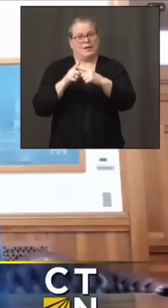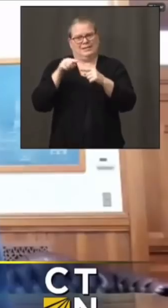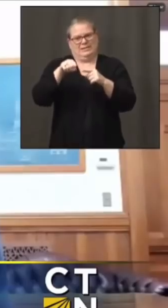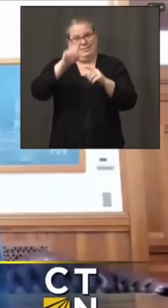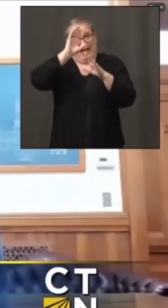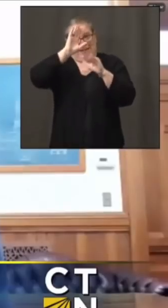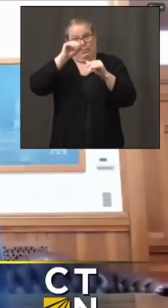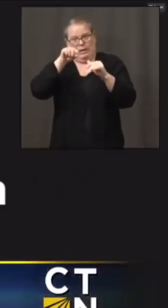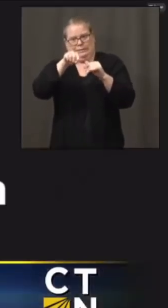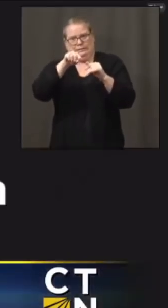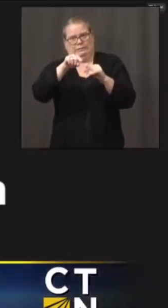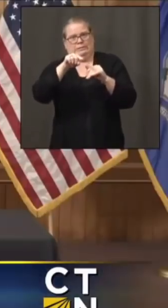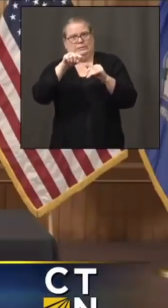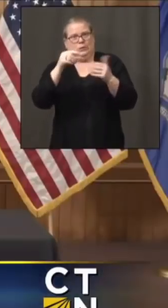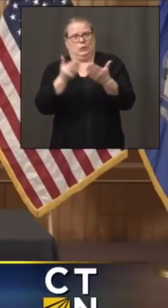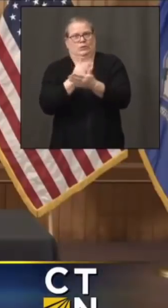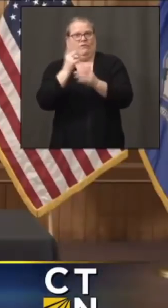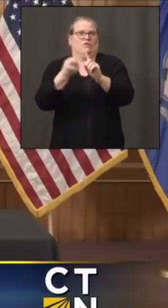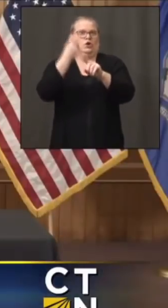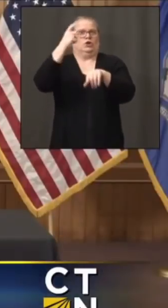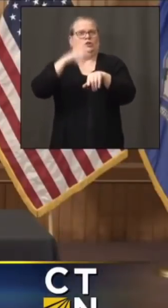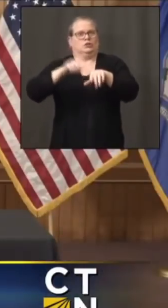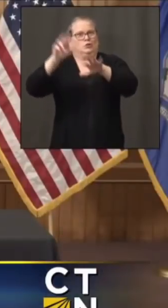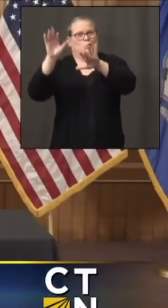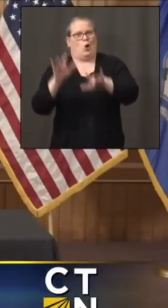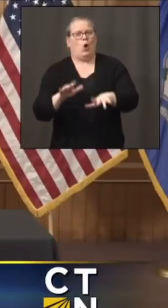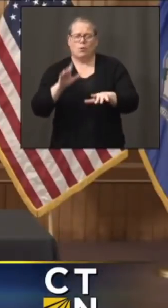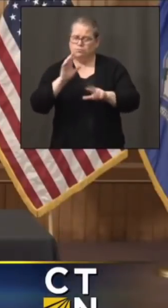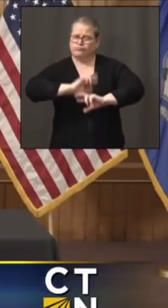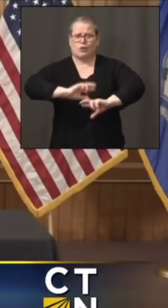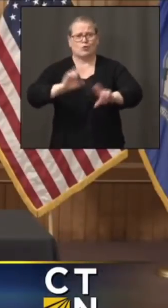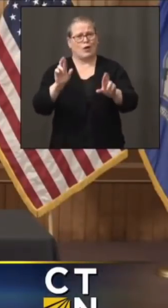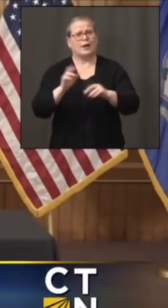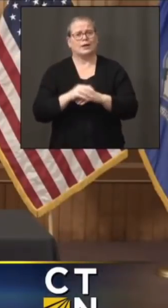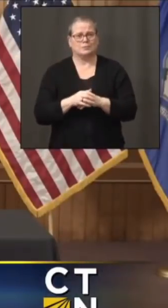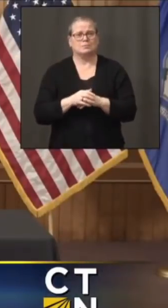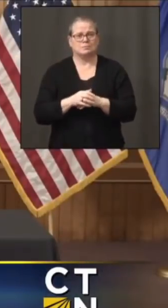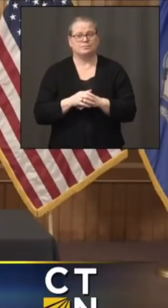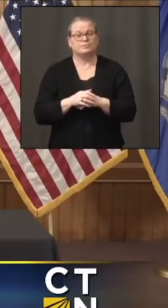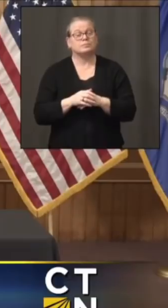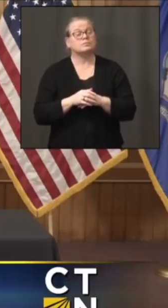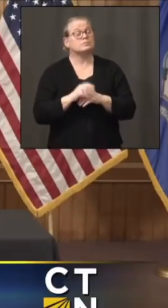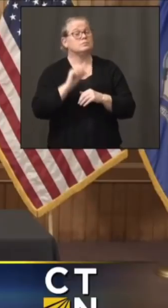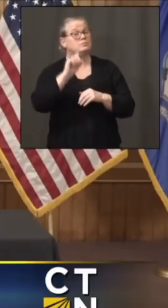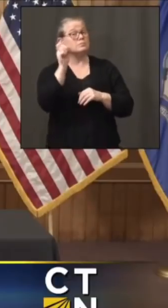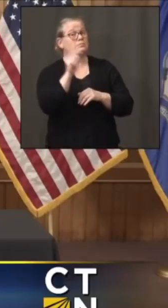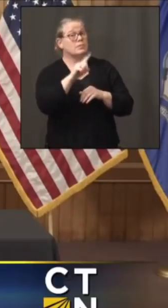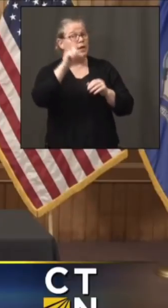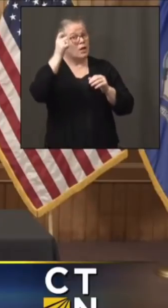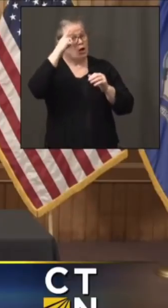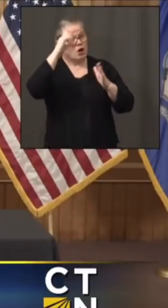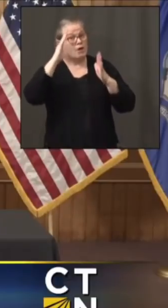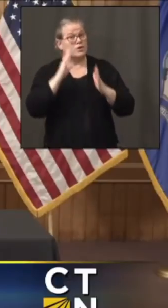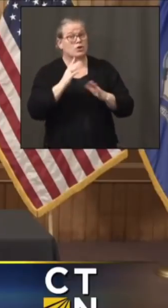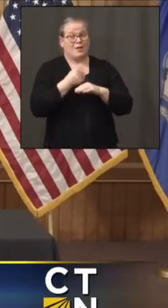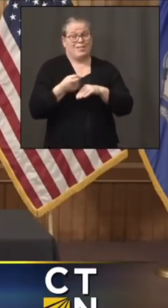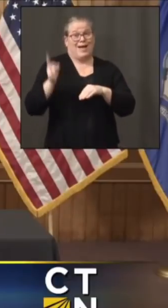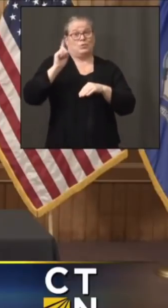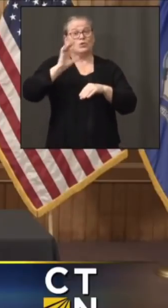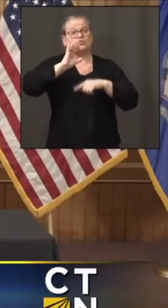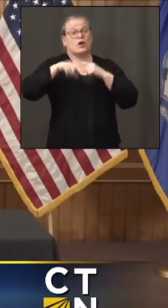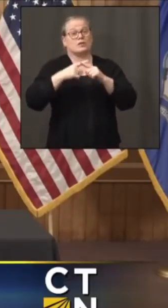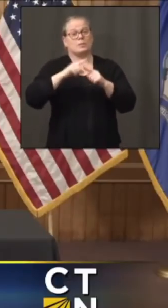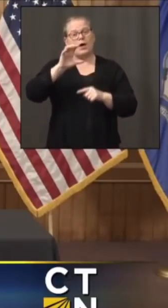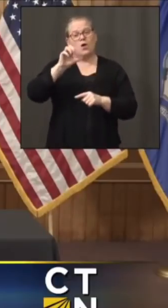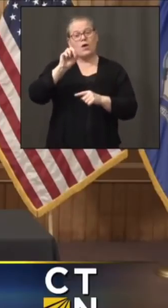well. Okay, and then lastly, Governor, this question is for you. You said last week CARES money is going to be prioritized towards health